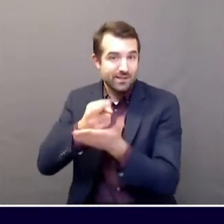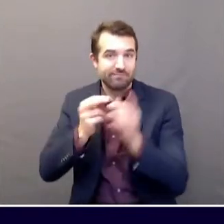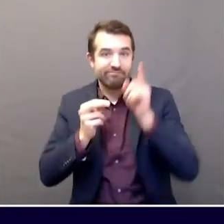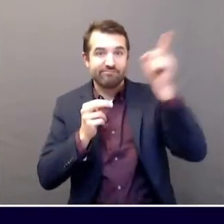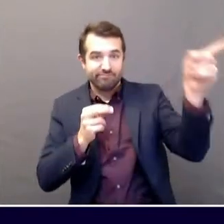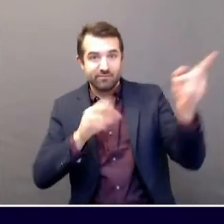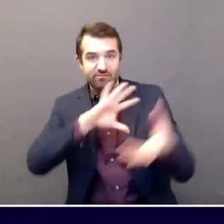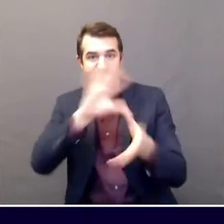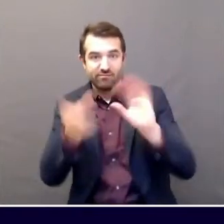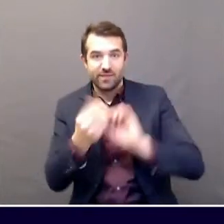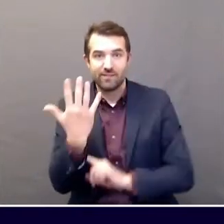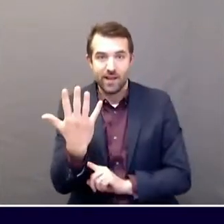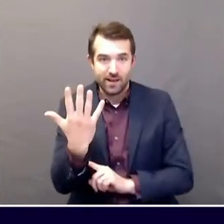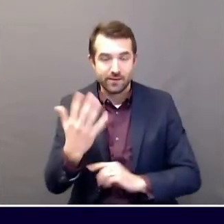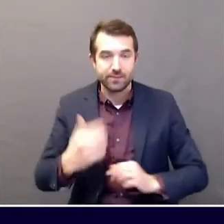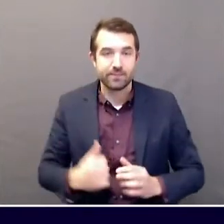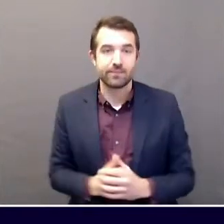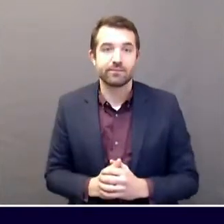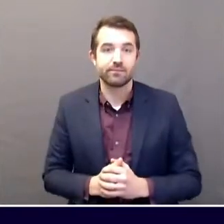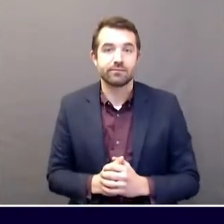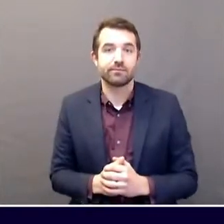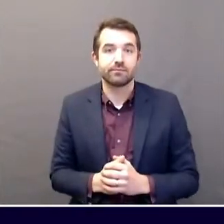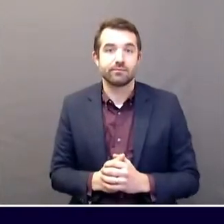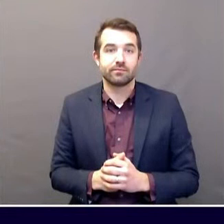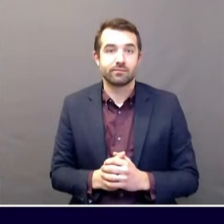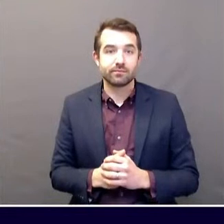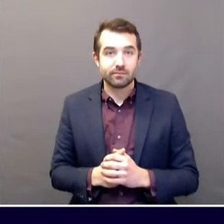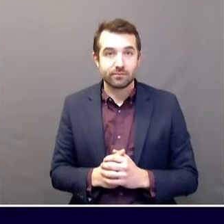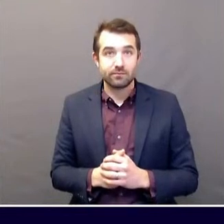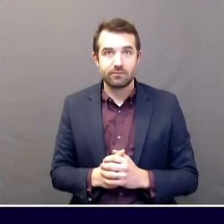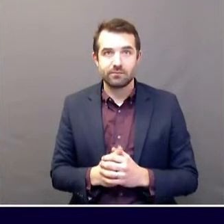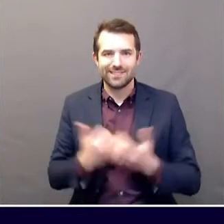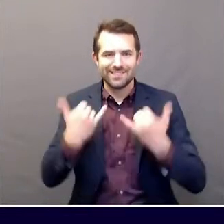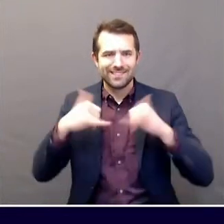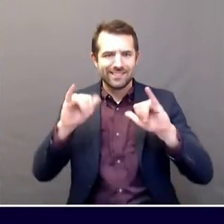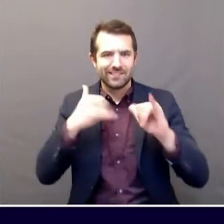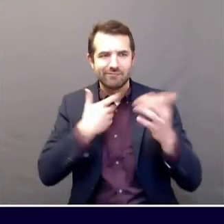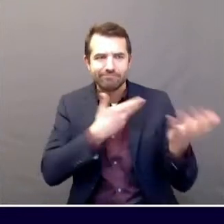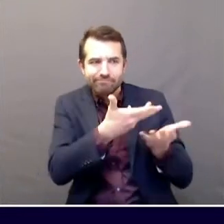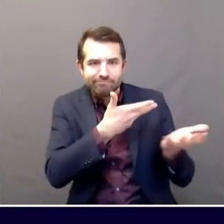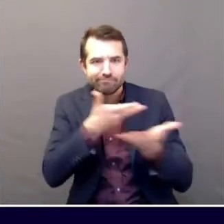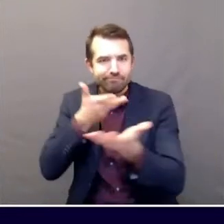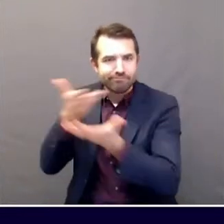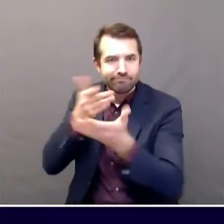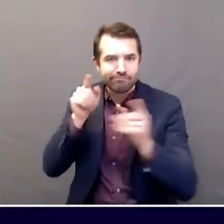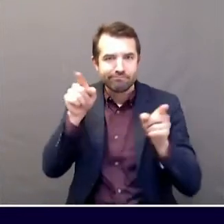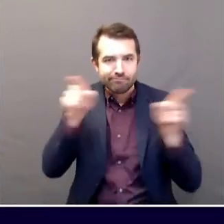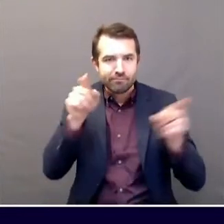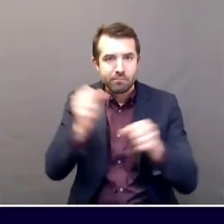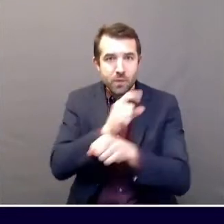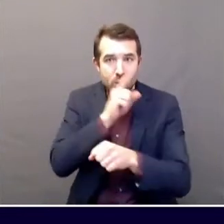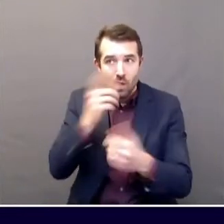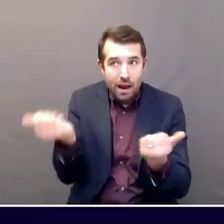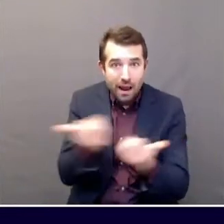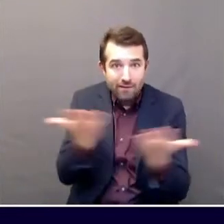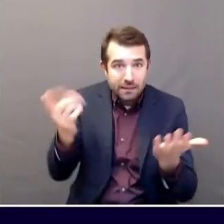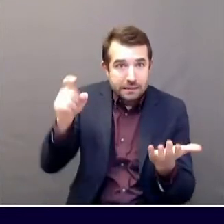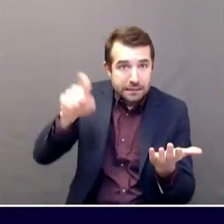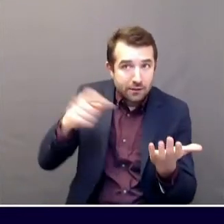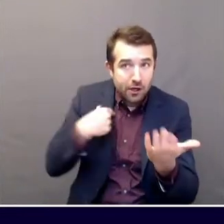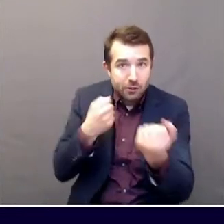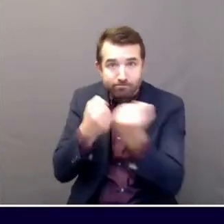COVID-19. As we always do, we will continue to work with these facilities to make sure they have everything they need from a